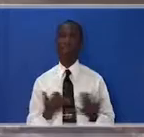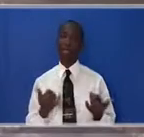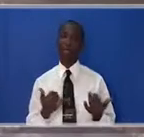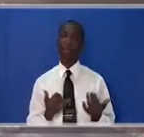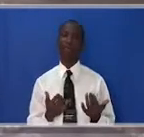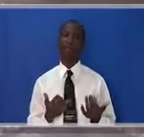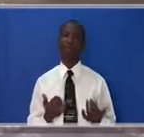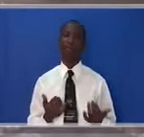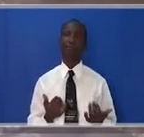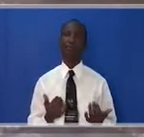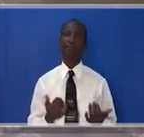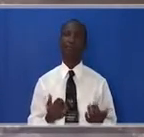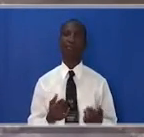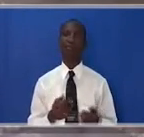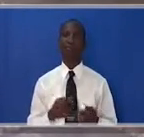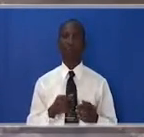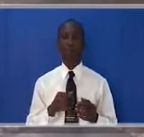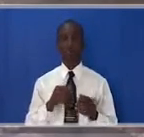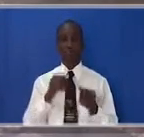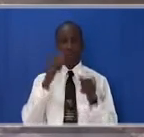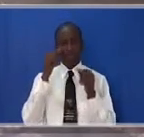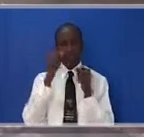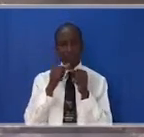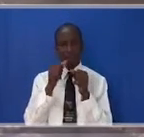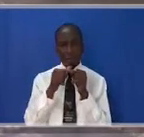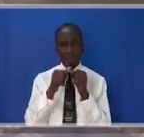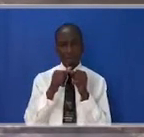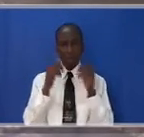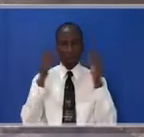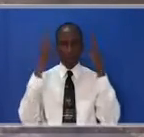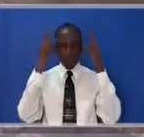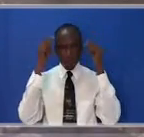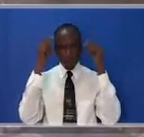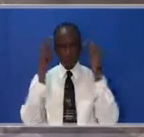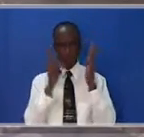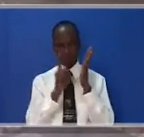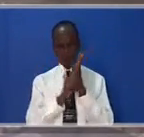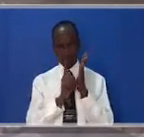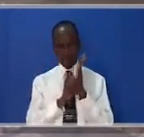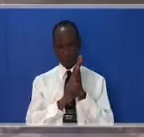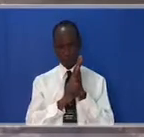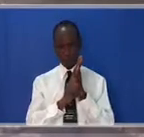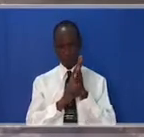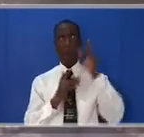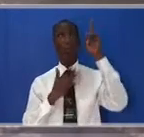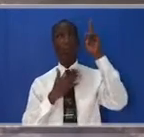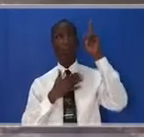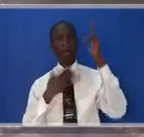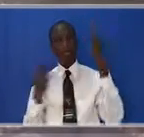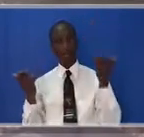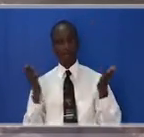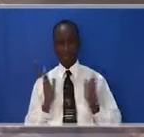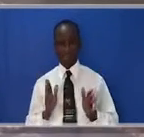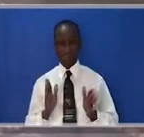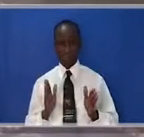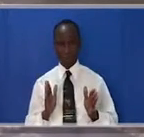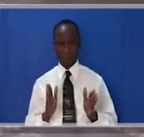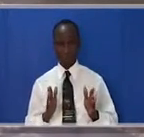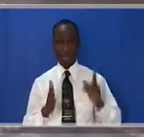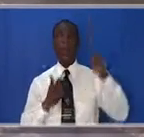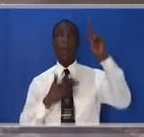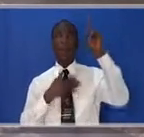Bible says, "Remember the law of Moses, my servant, which I commanded